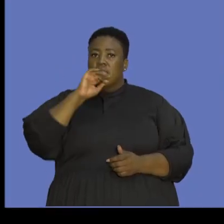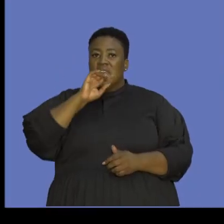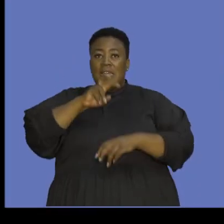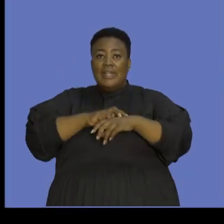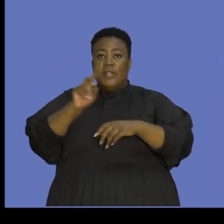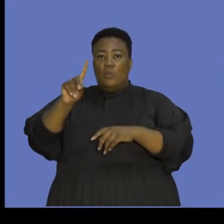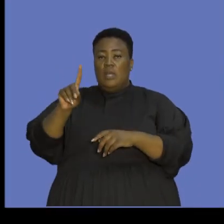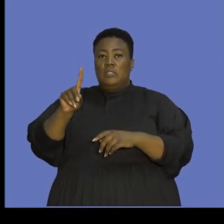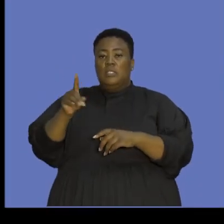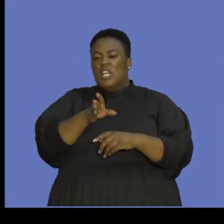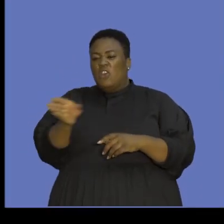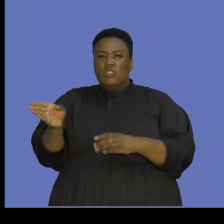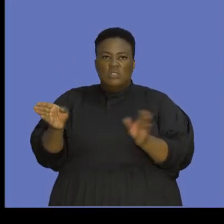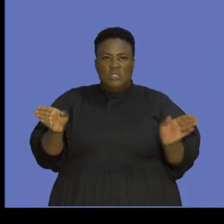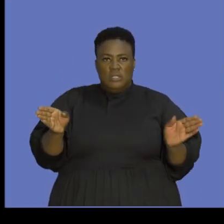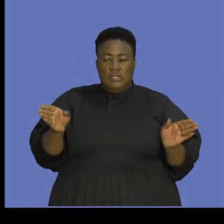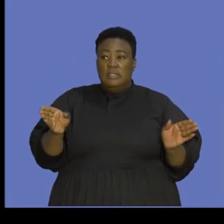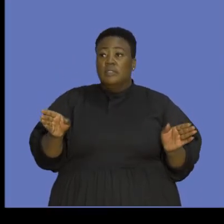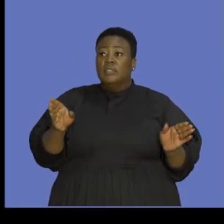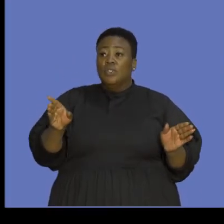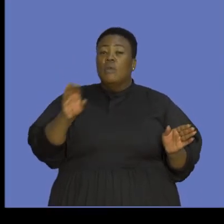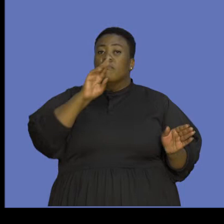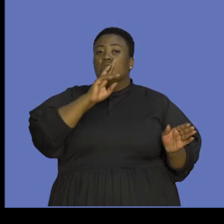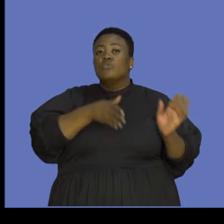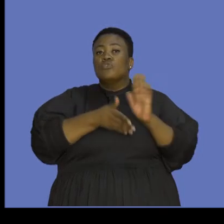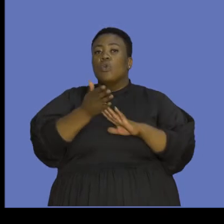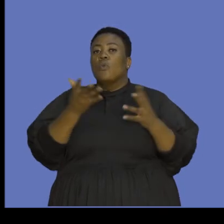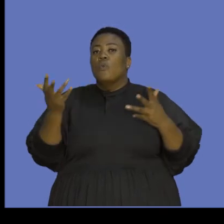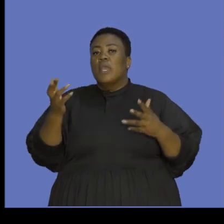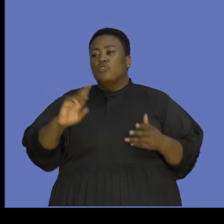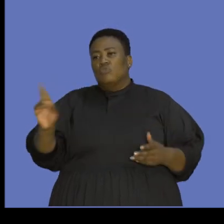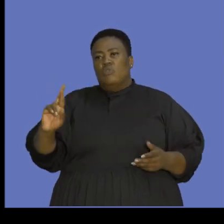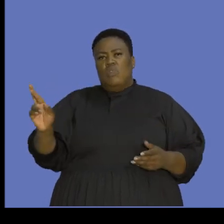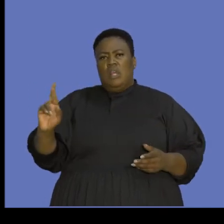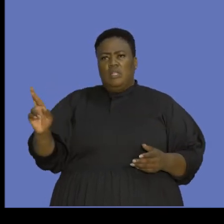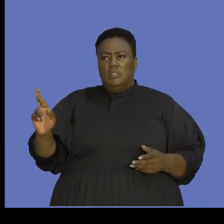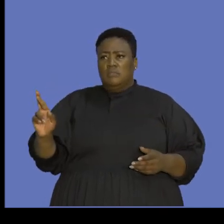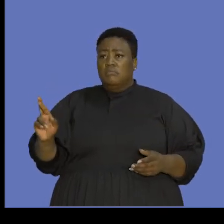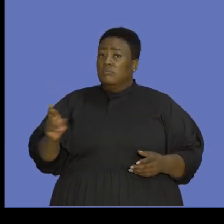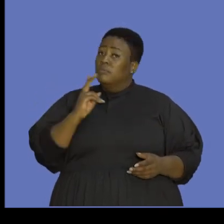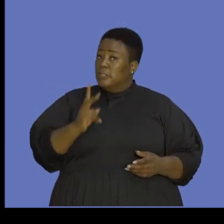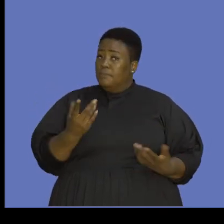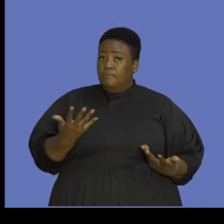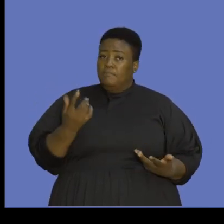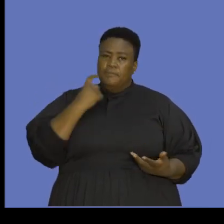right, so this is also to the right. Really not so bad.